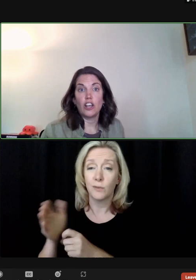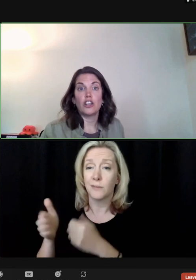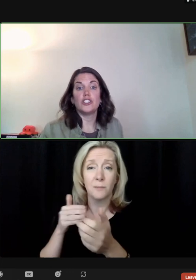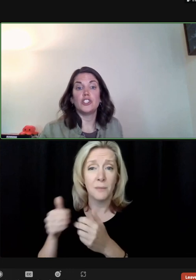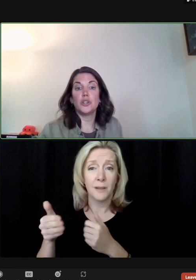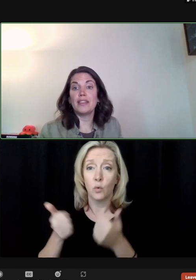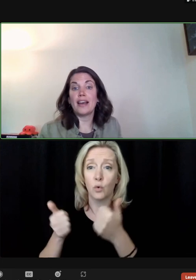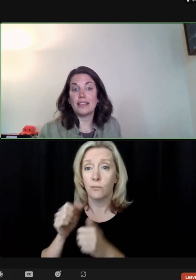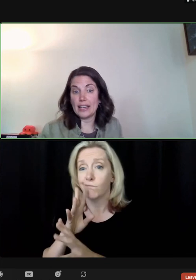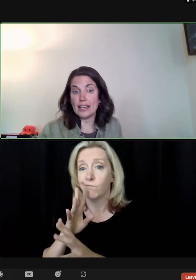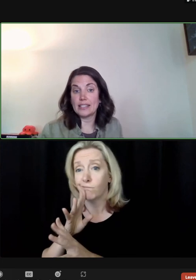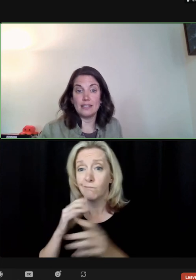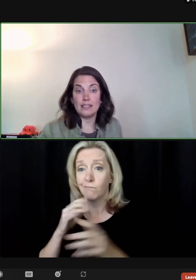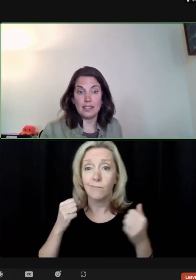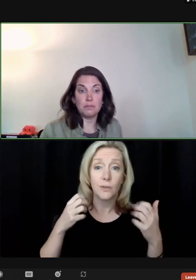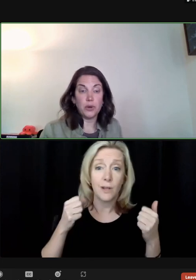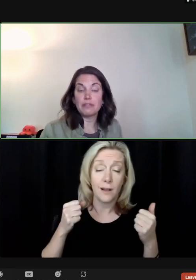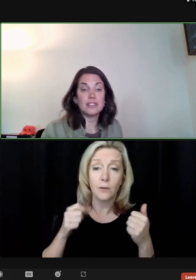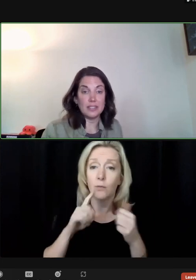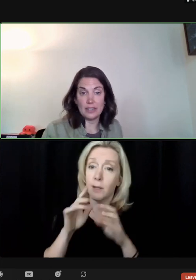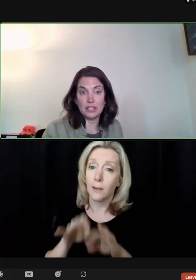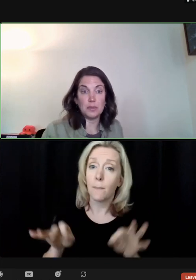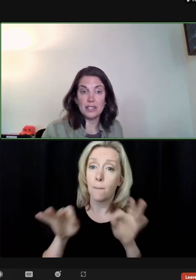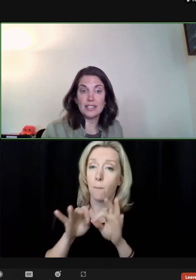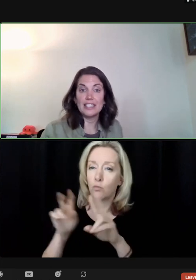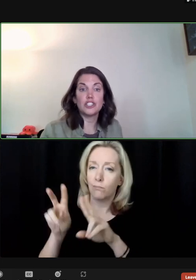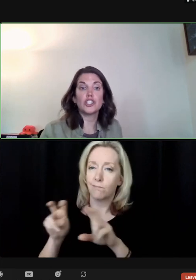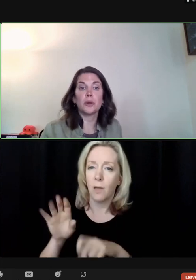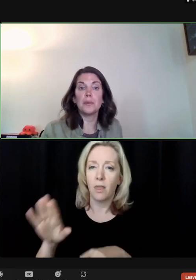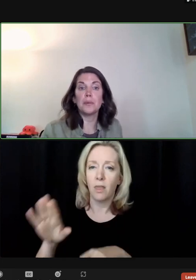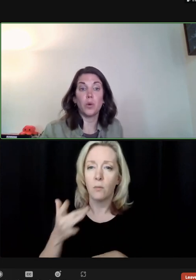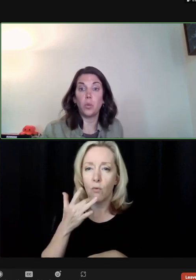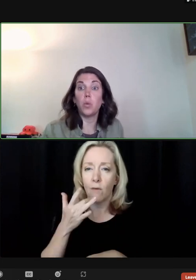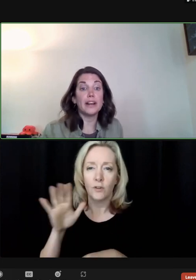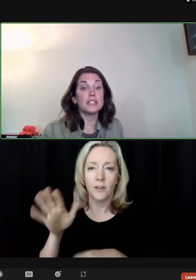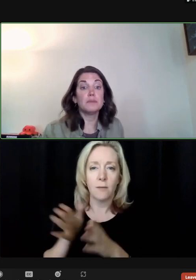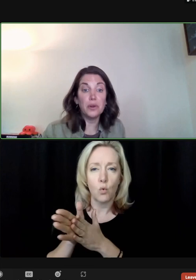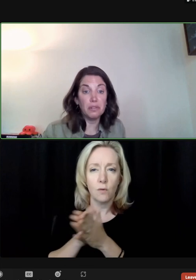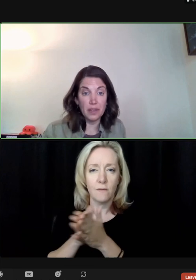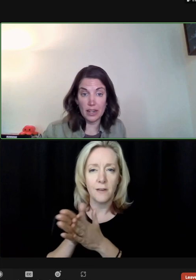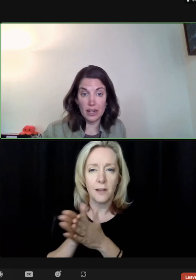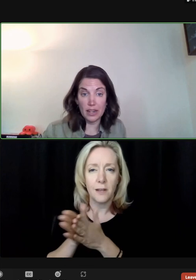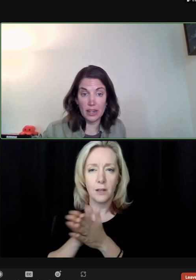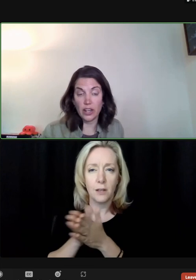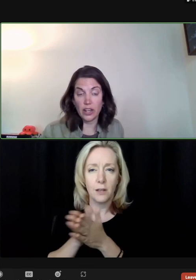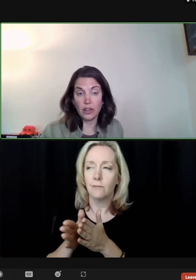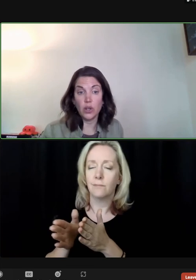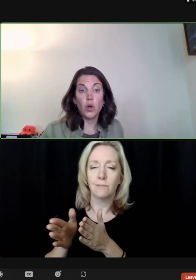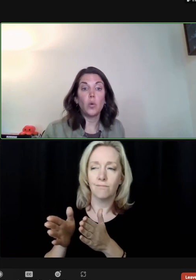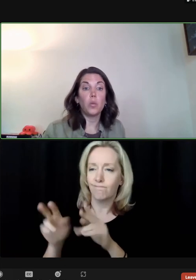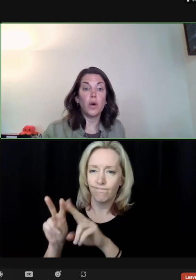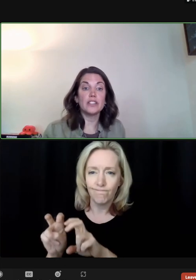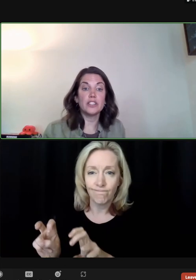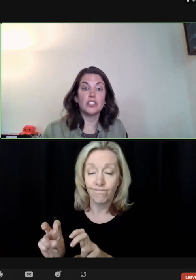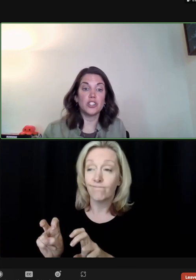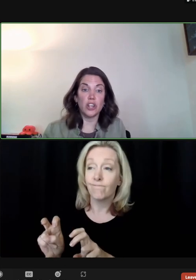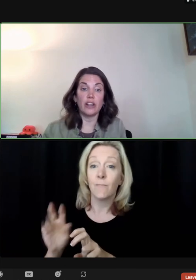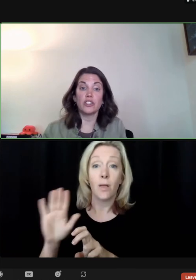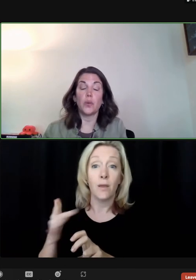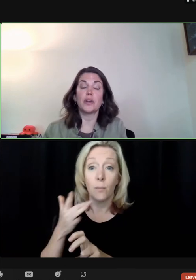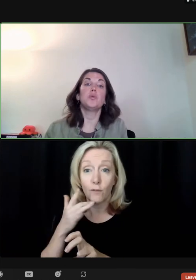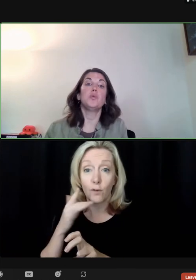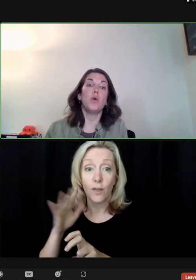modality, doing that likes preference assessment, determining what is motivating this child. What